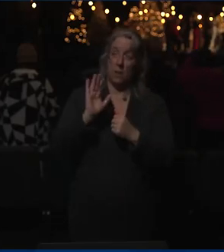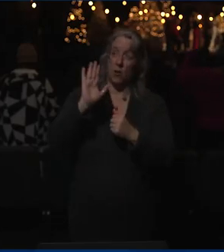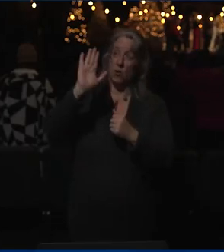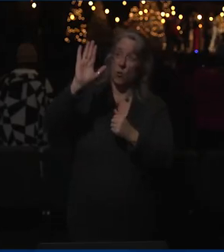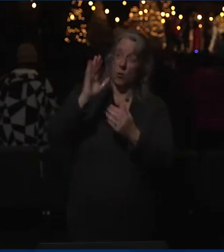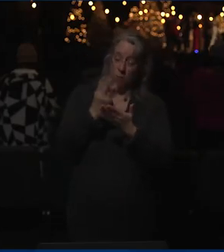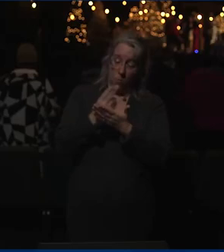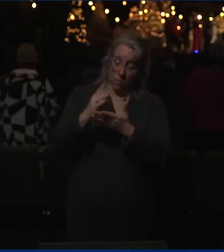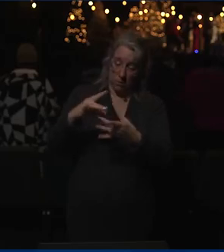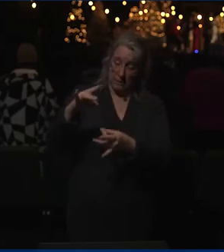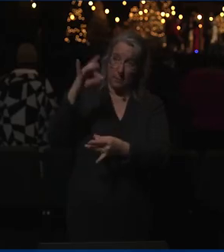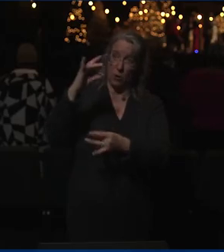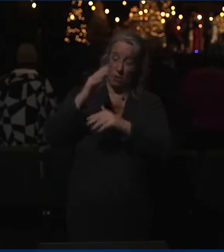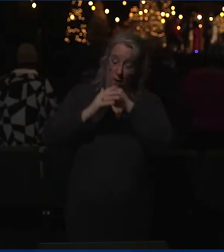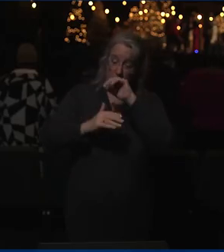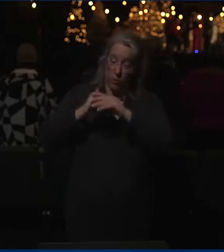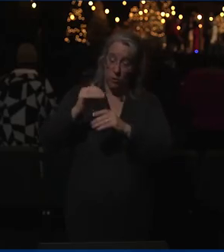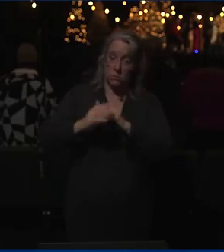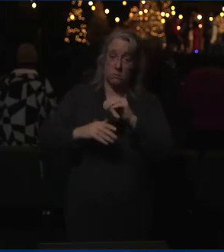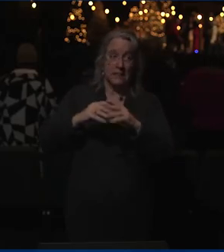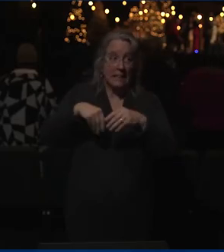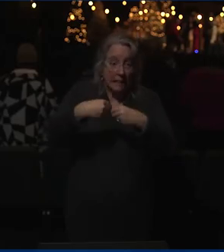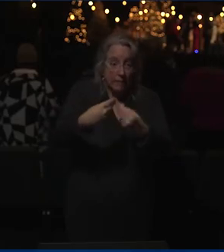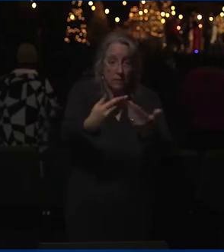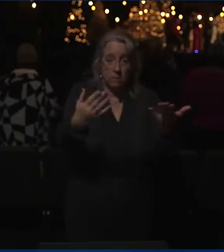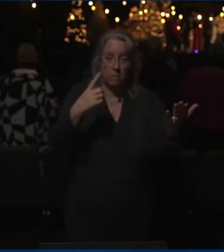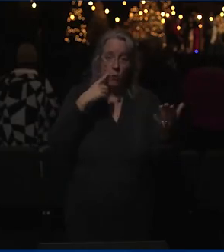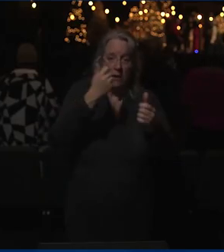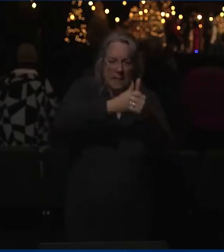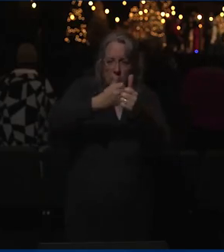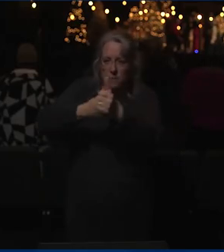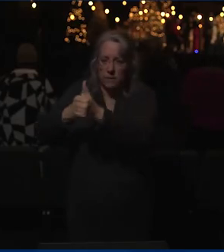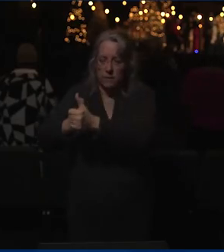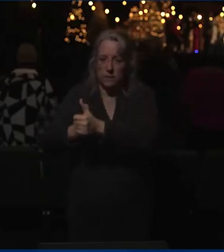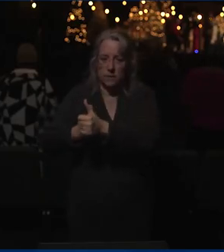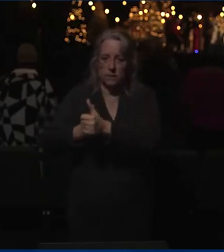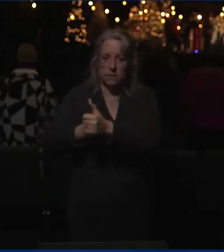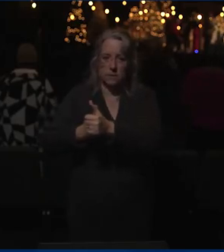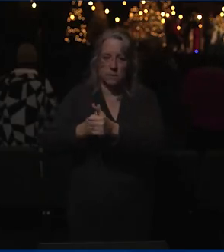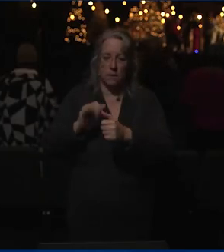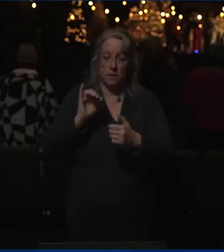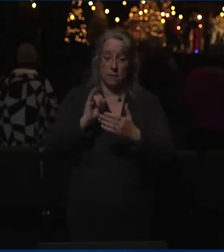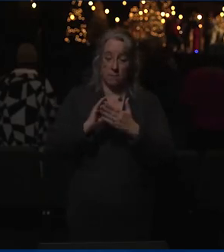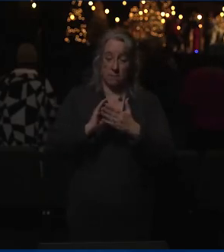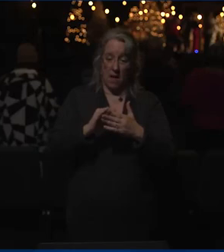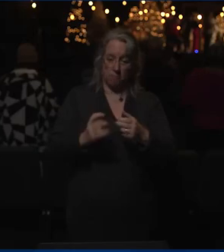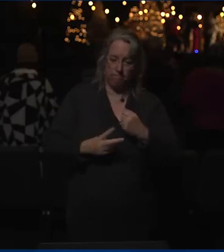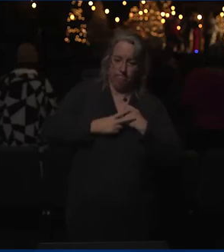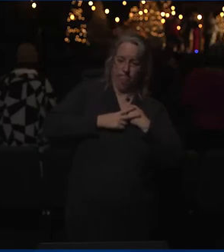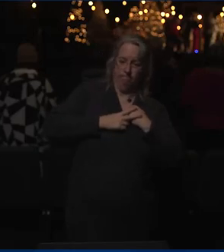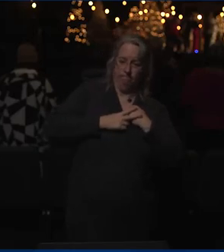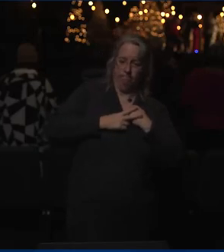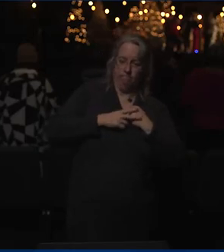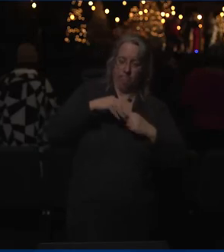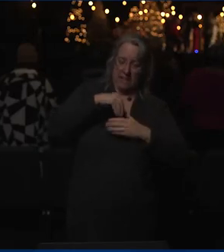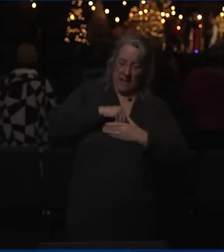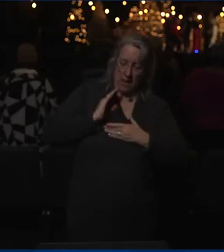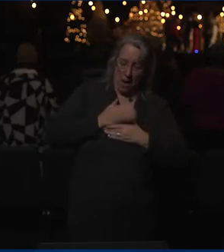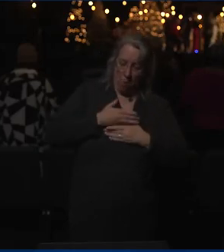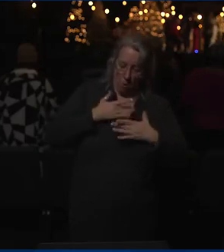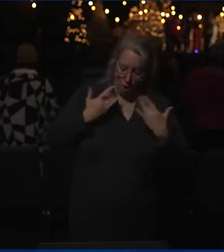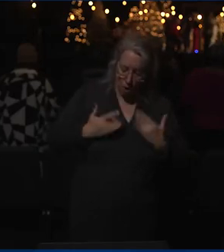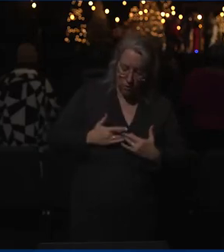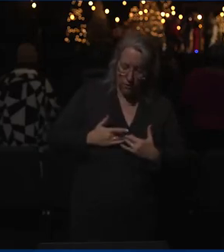Holy Spirit in each of us, keep us and be with us in our hearts and in our homes as